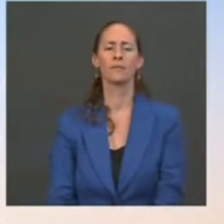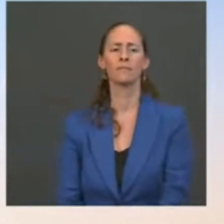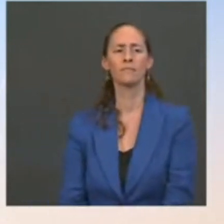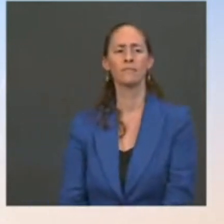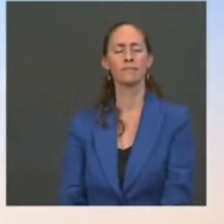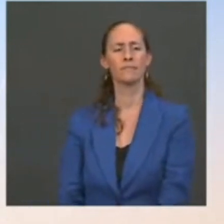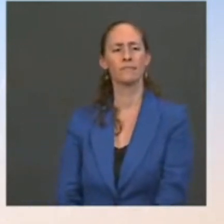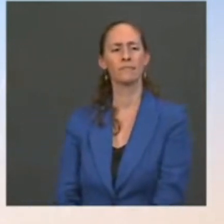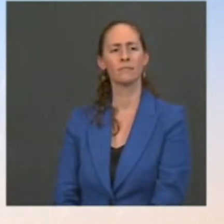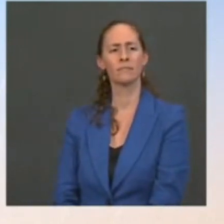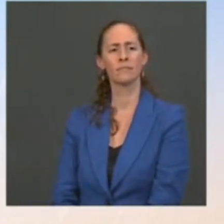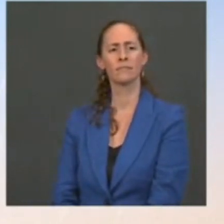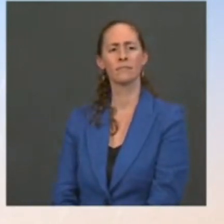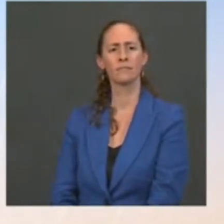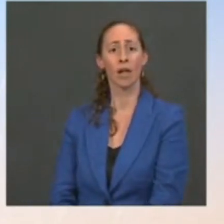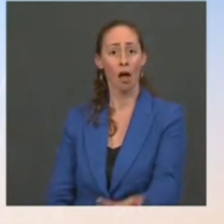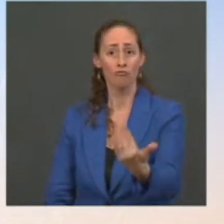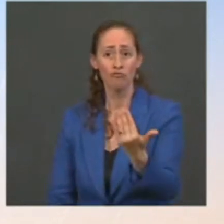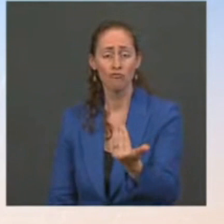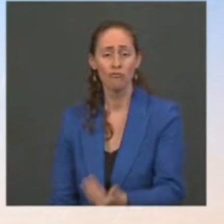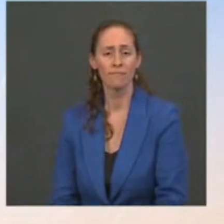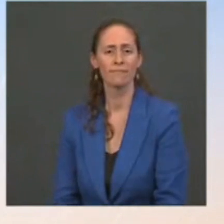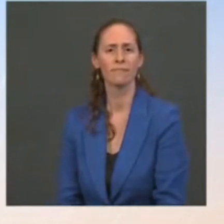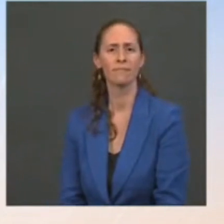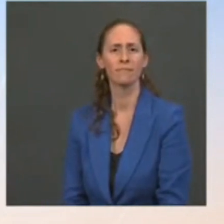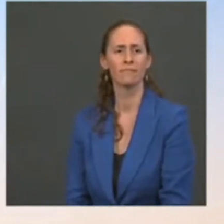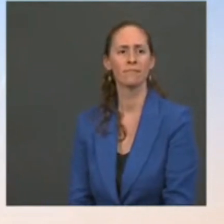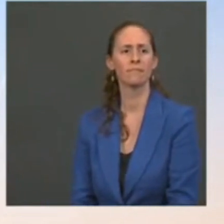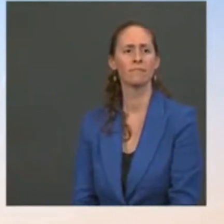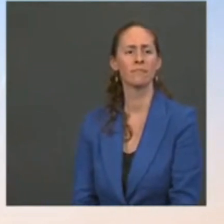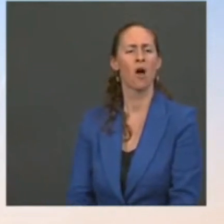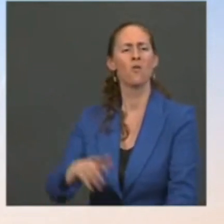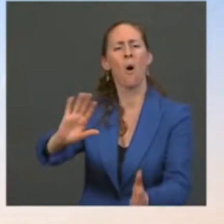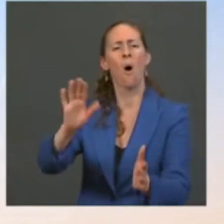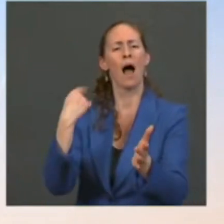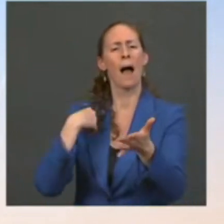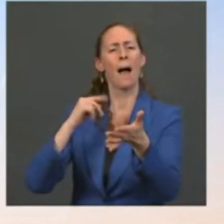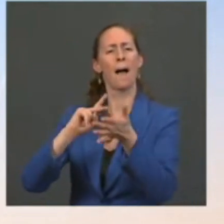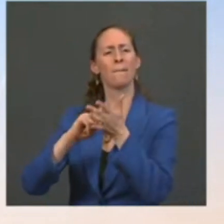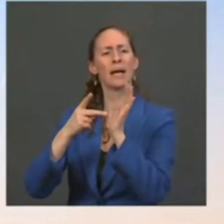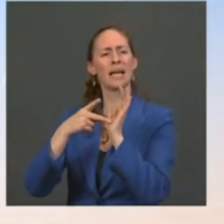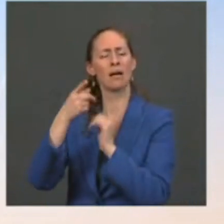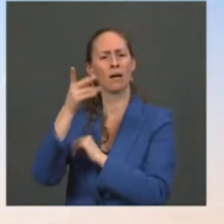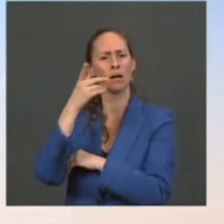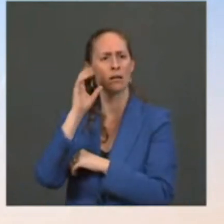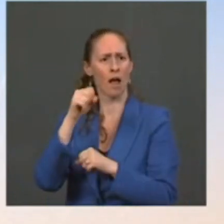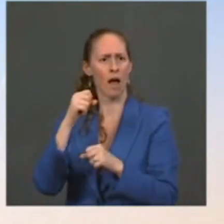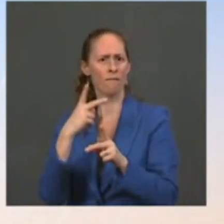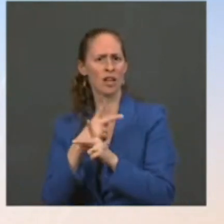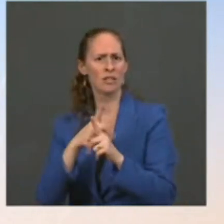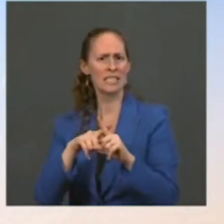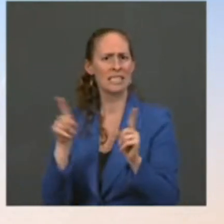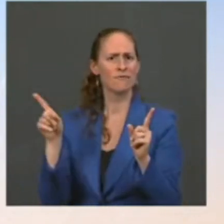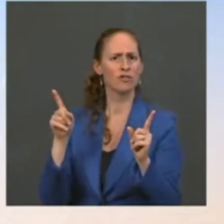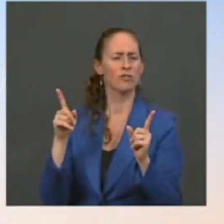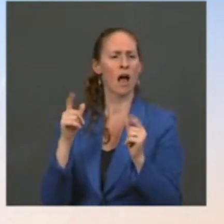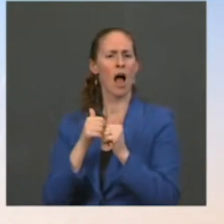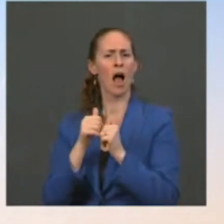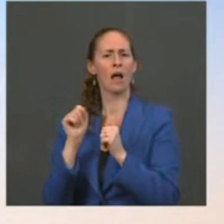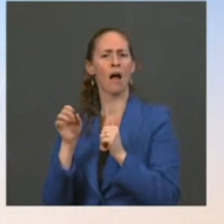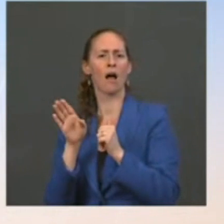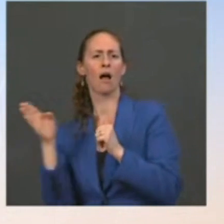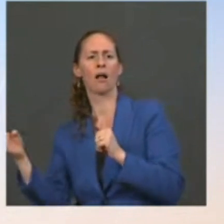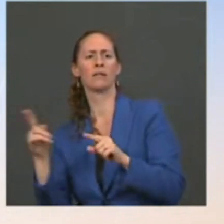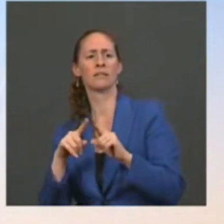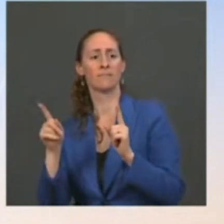I'm not trying to be short. But in terms of, as you're looking for ways to finance the proposal, deficit financing is off the table. It has to be paid for in full.